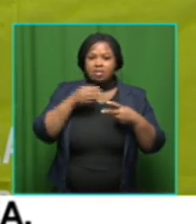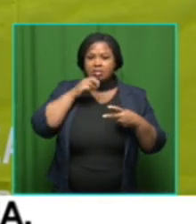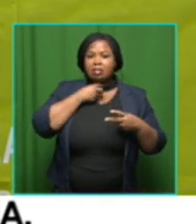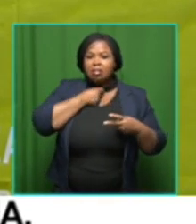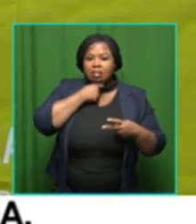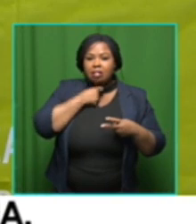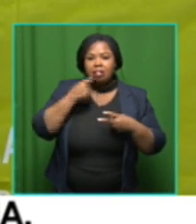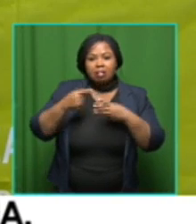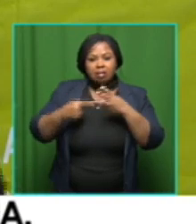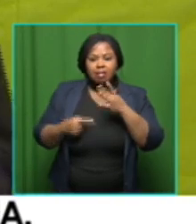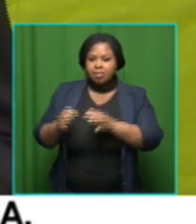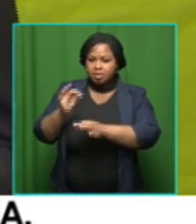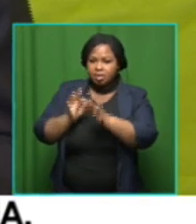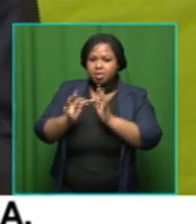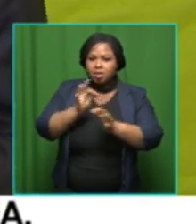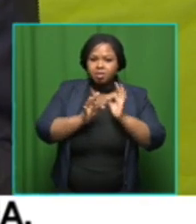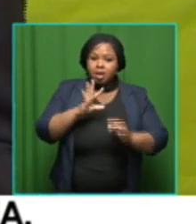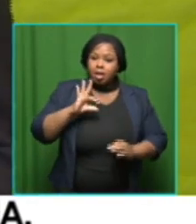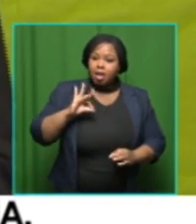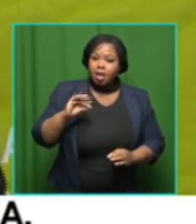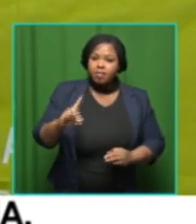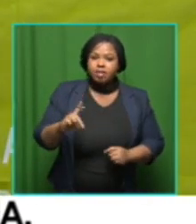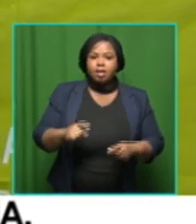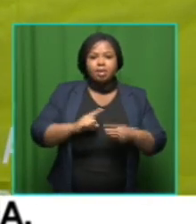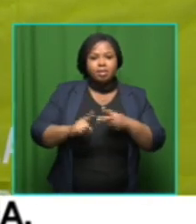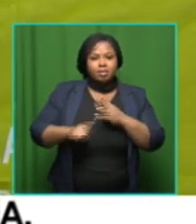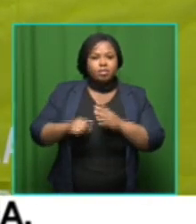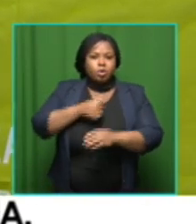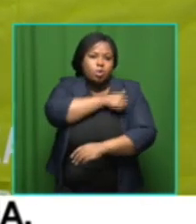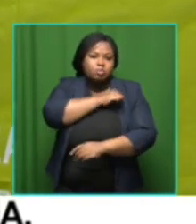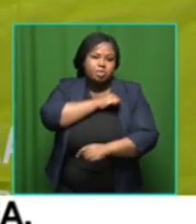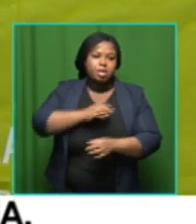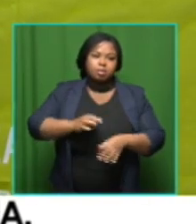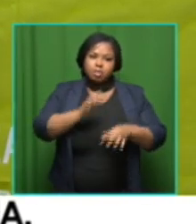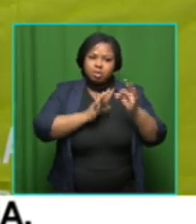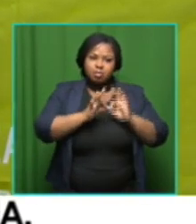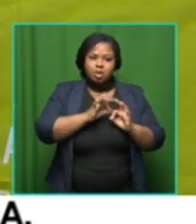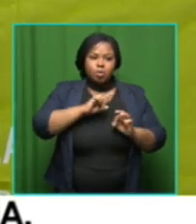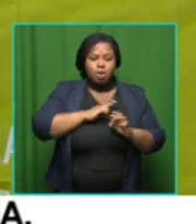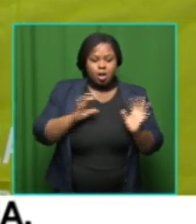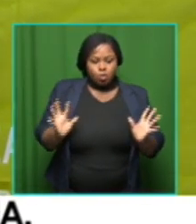that we bring that as part of the